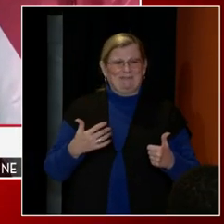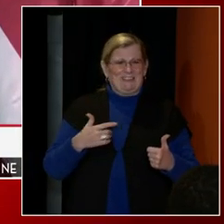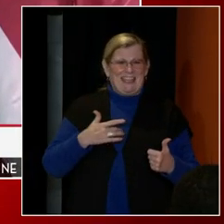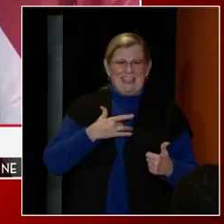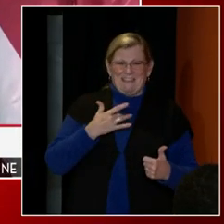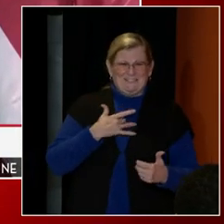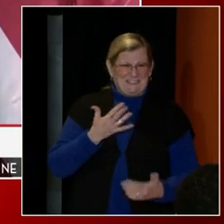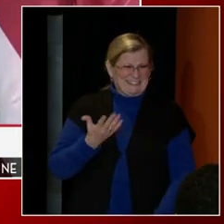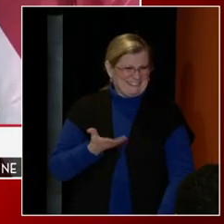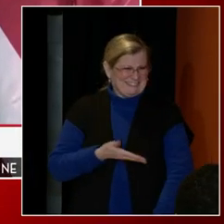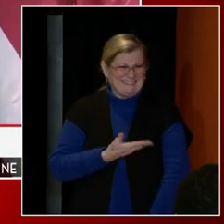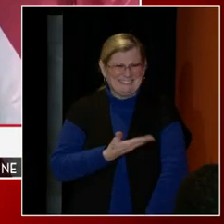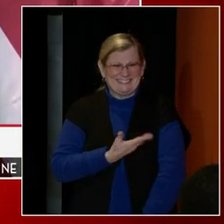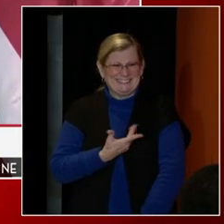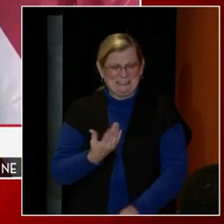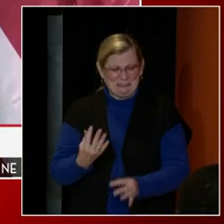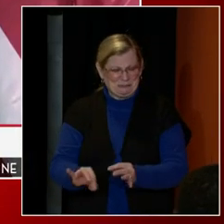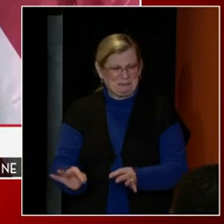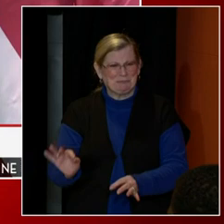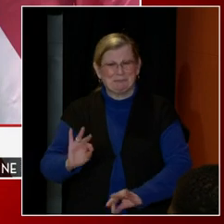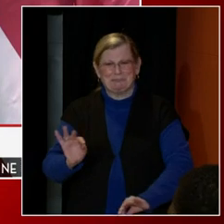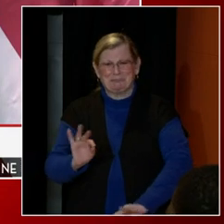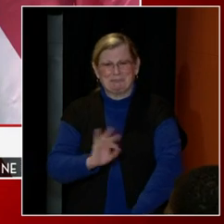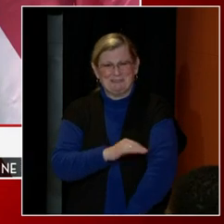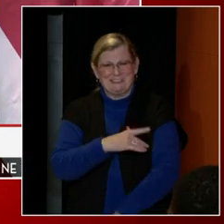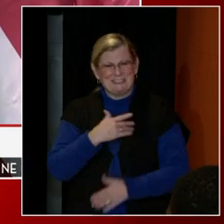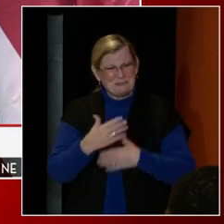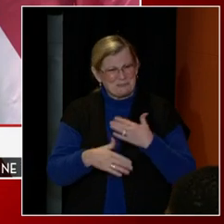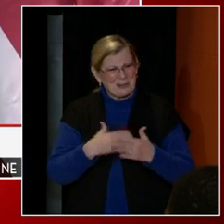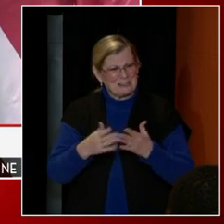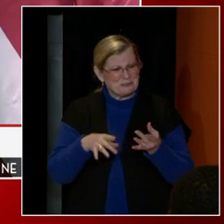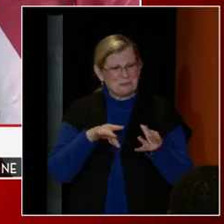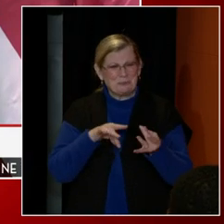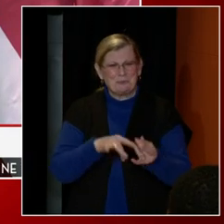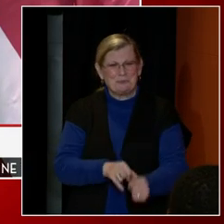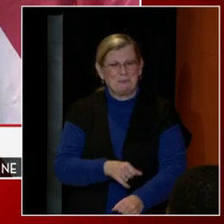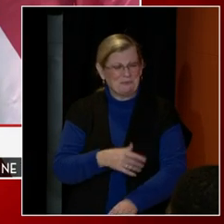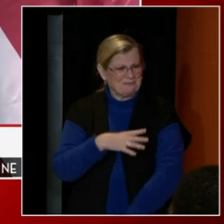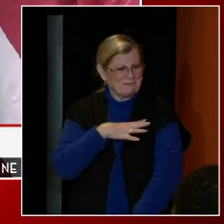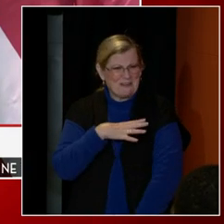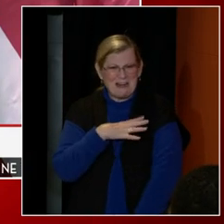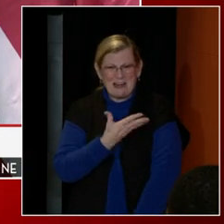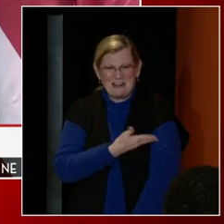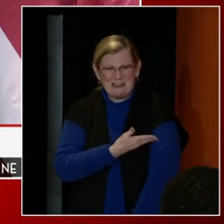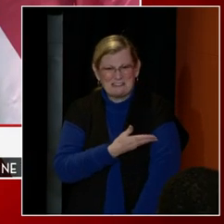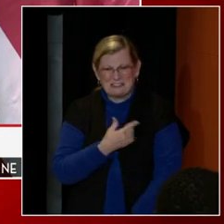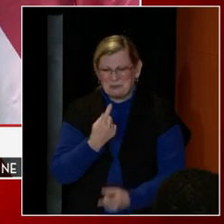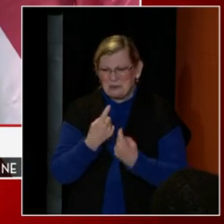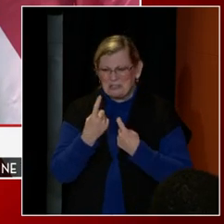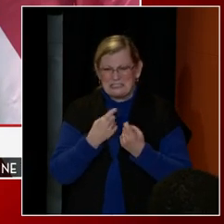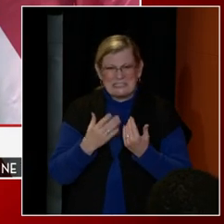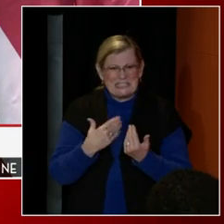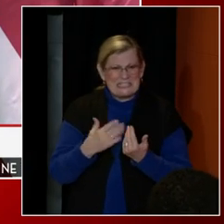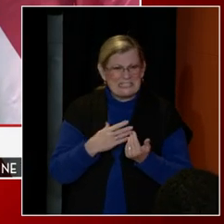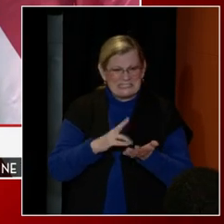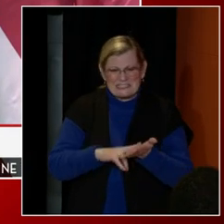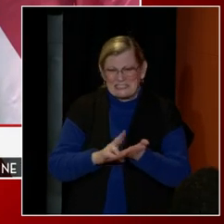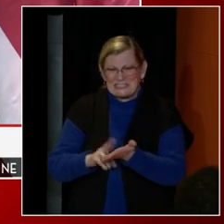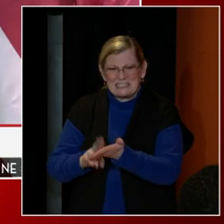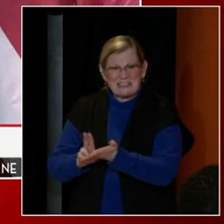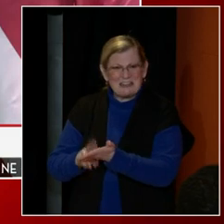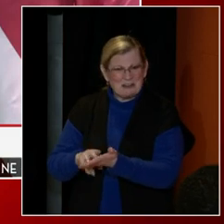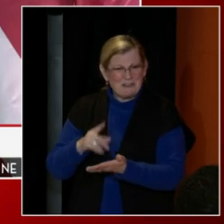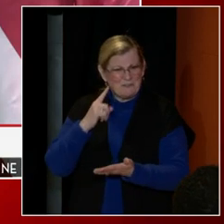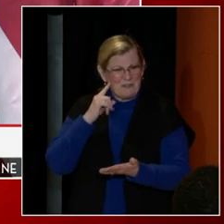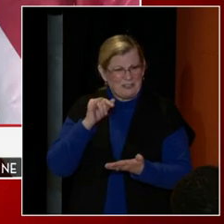minor shot. And the process was smooth. It was fine. The questions are easy. I signed up for the vaccine tracking